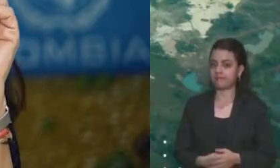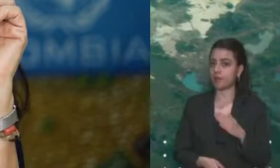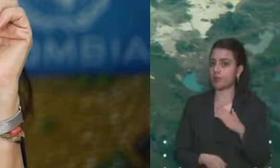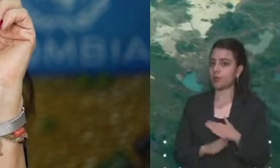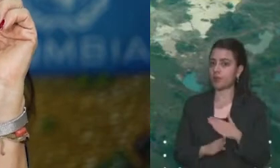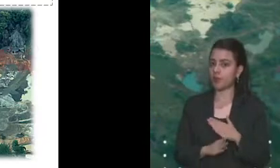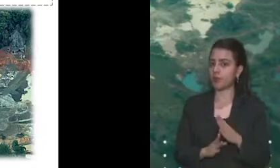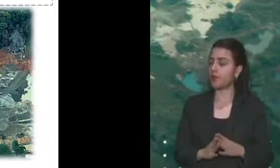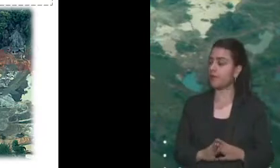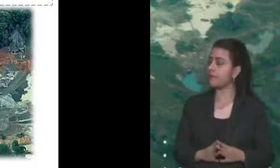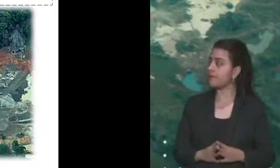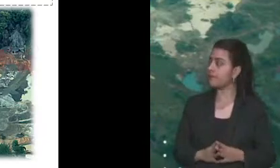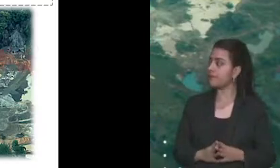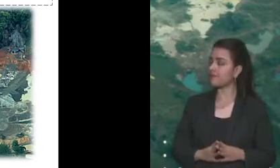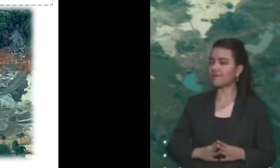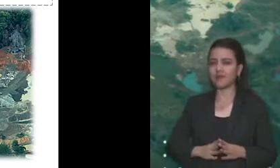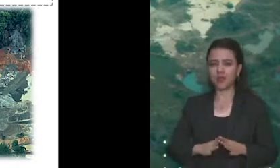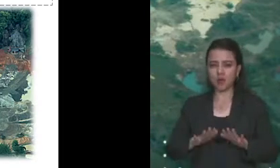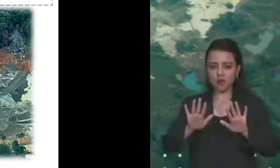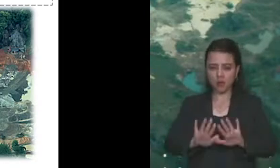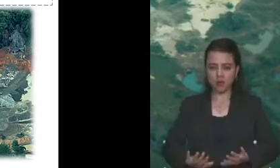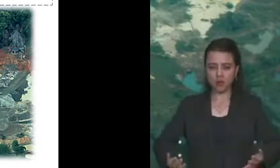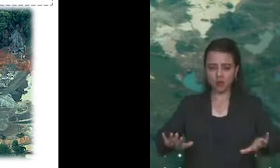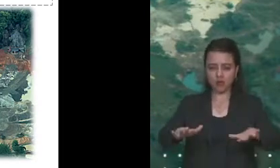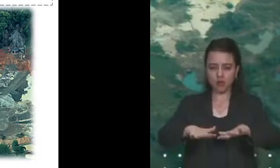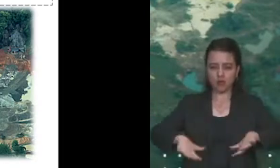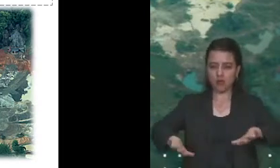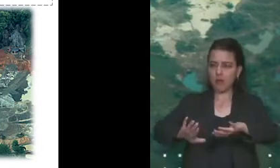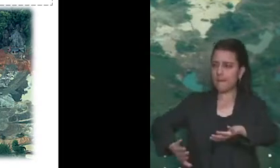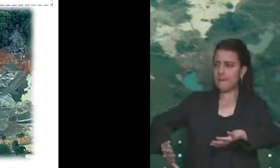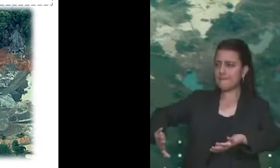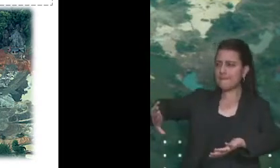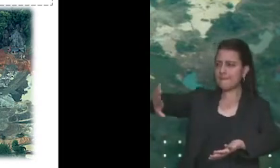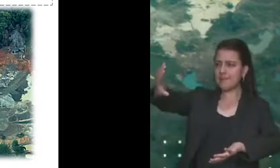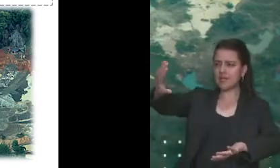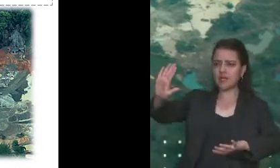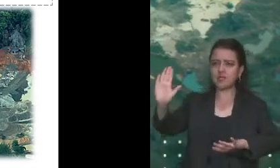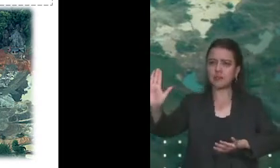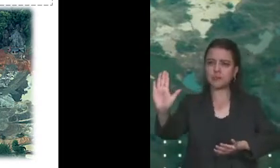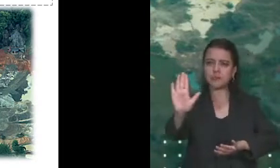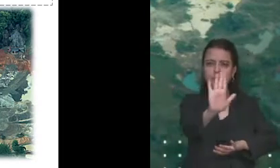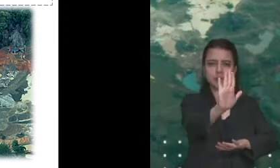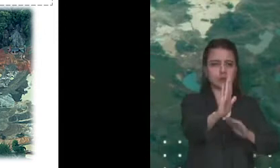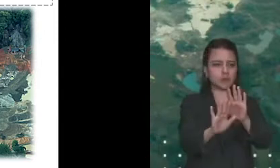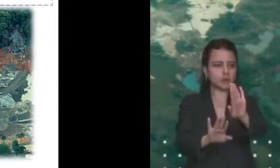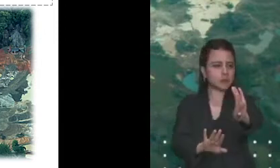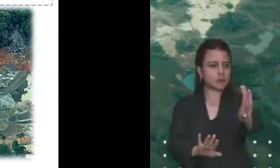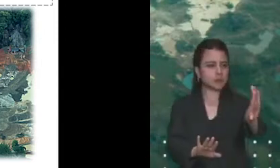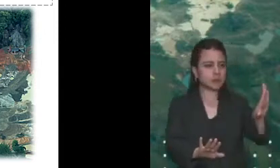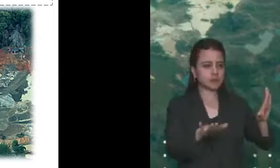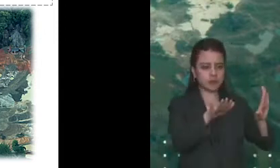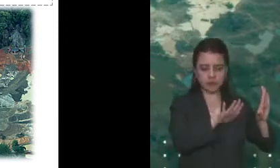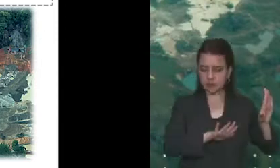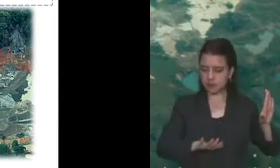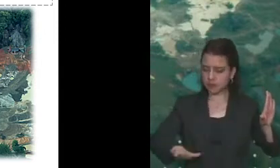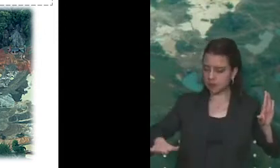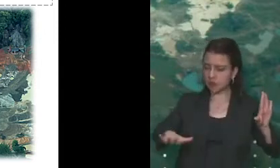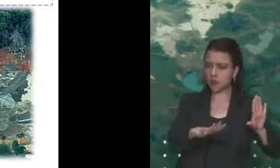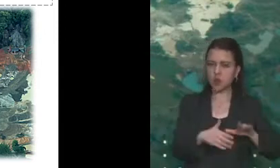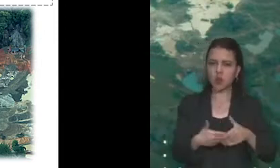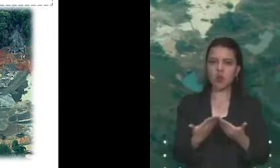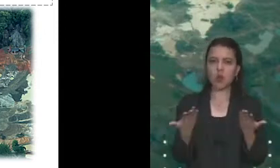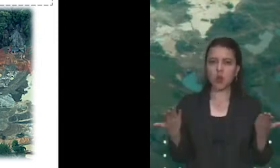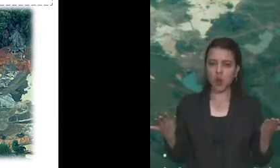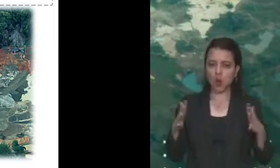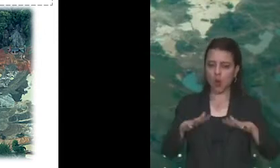we have more in depth. Here we can see a little bit more detailed the wall that is being created. That states that